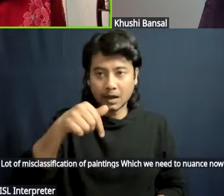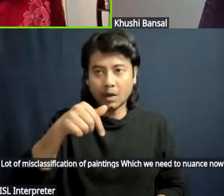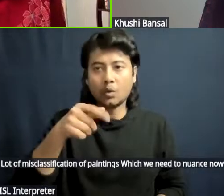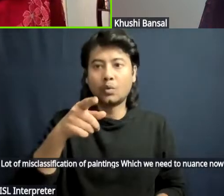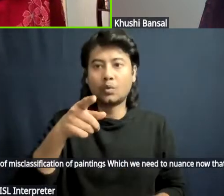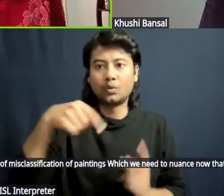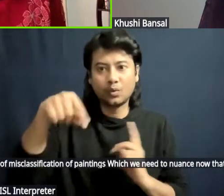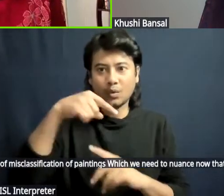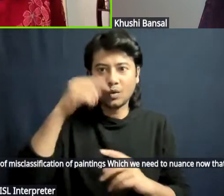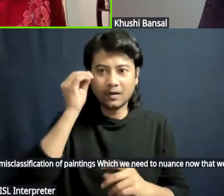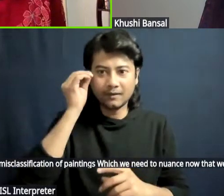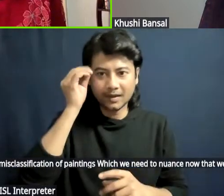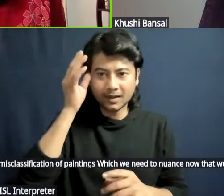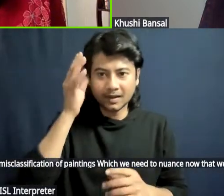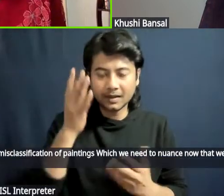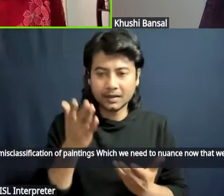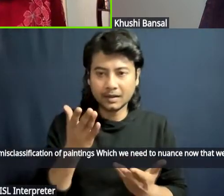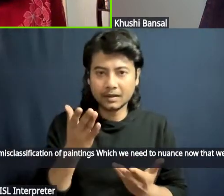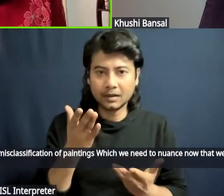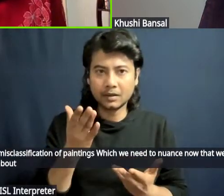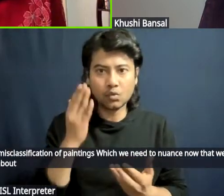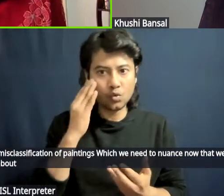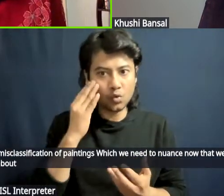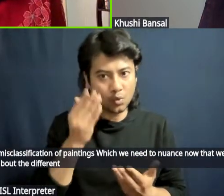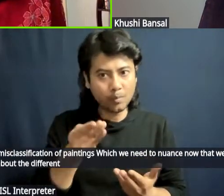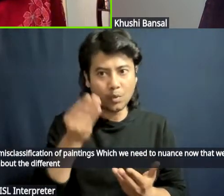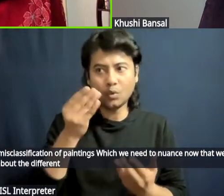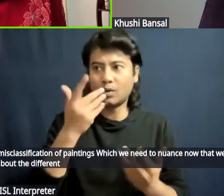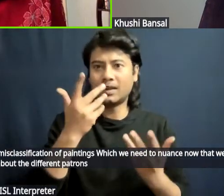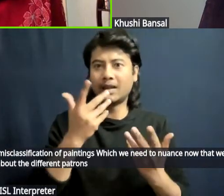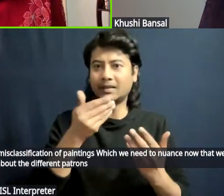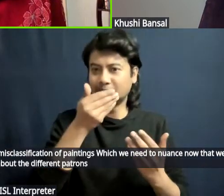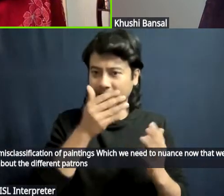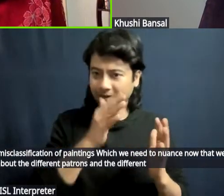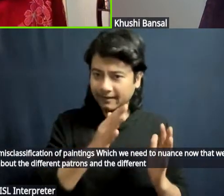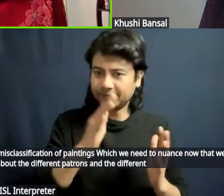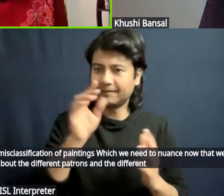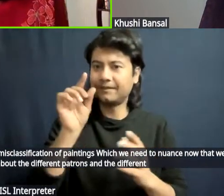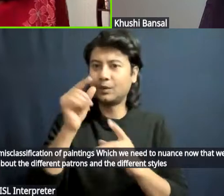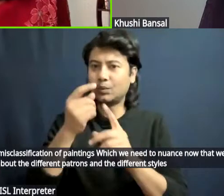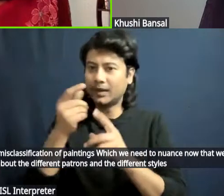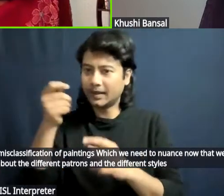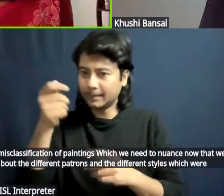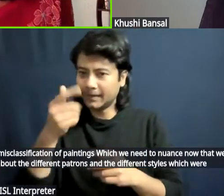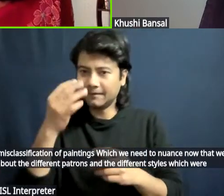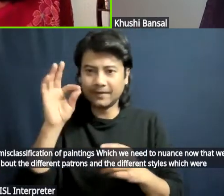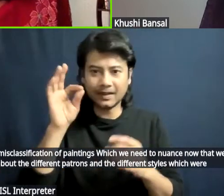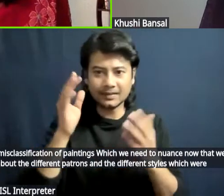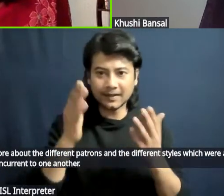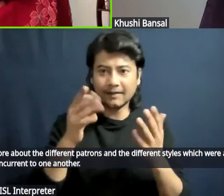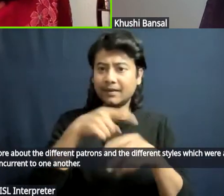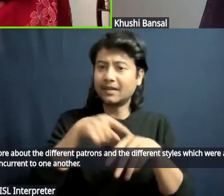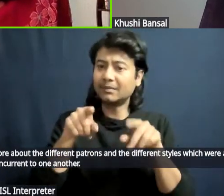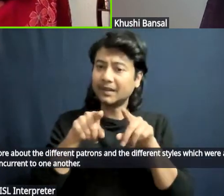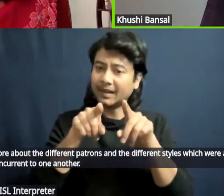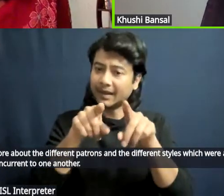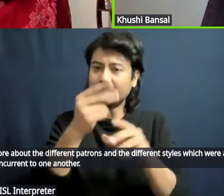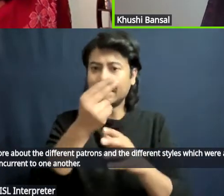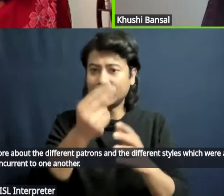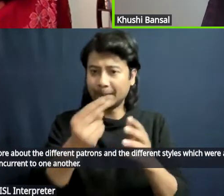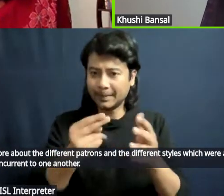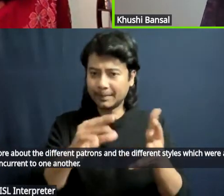more about the different patrons and the different styles which were all concurrent to one another. So